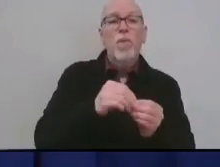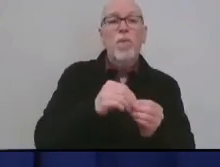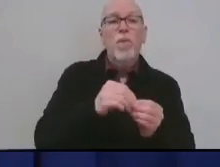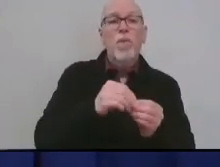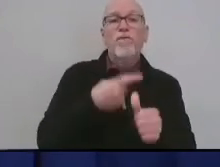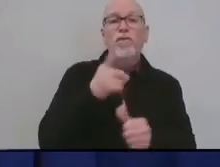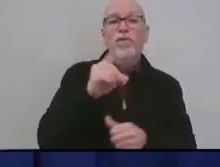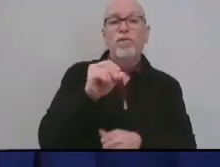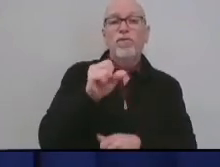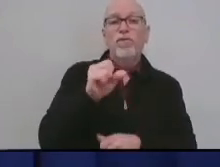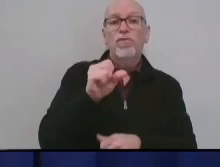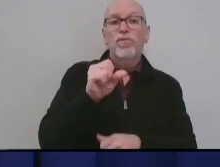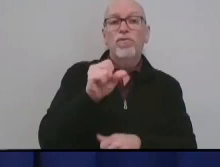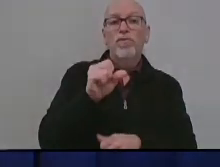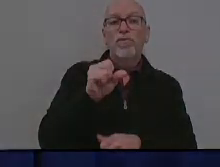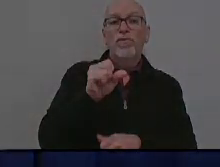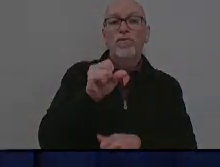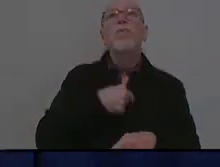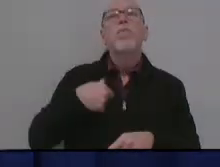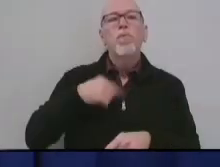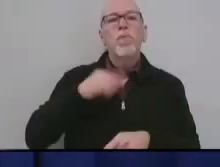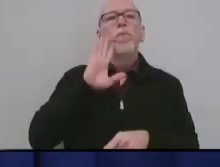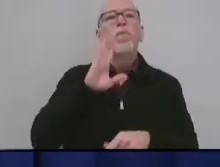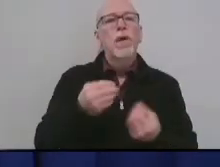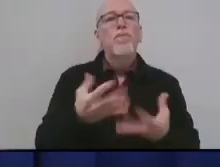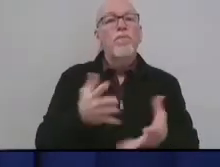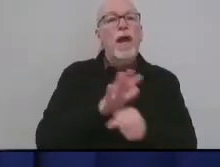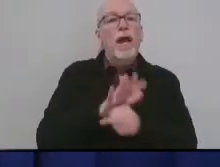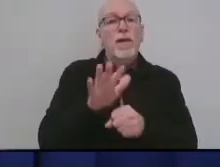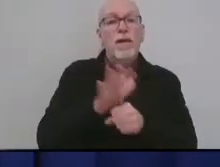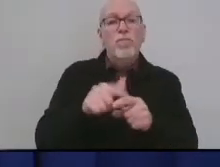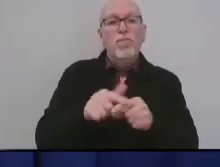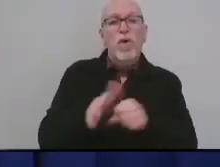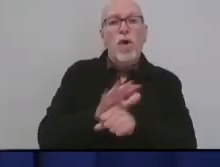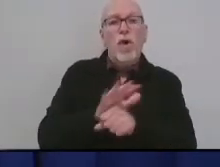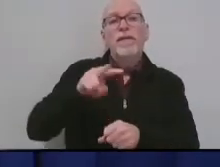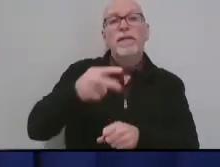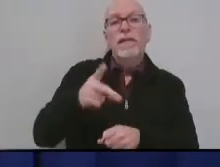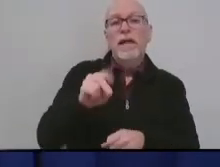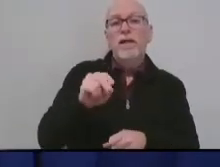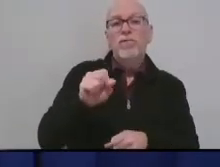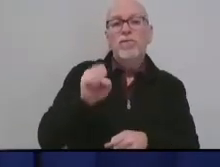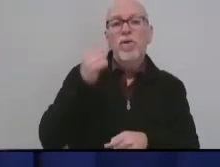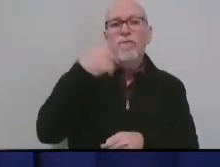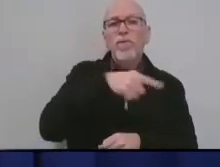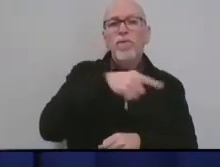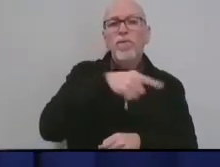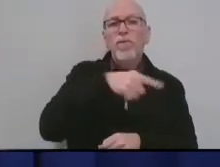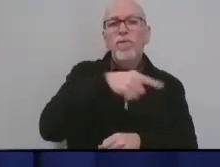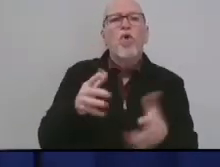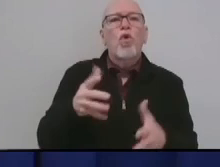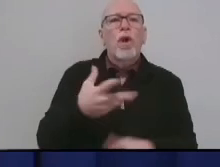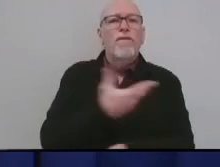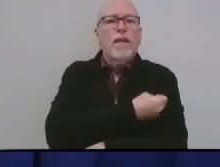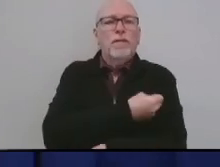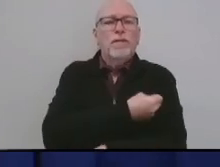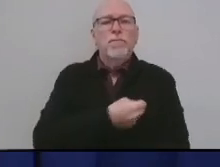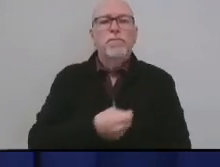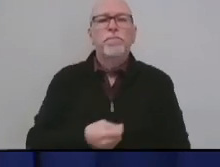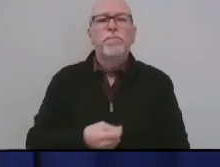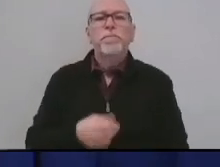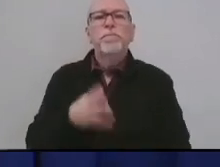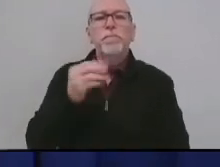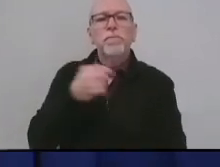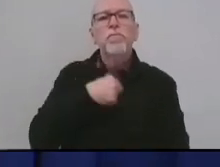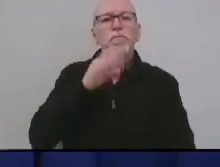this time to cover the second doses for the individuals who were vaccinated. And we will work with